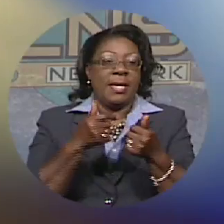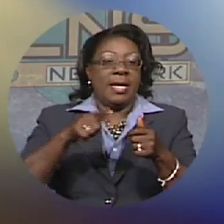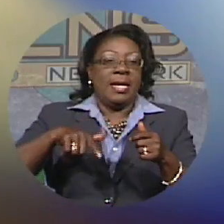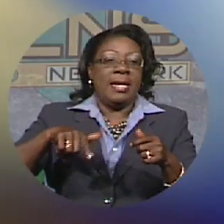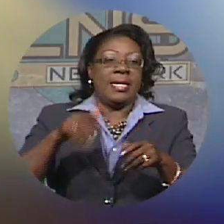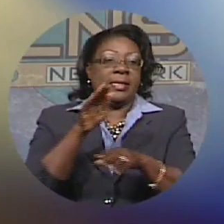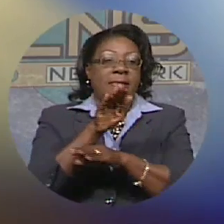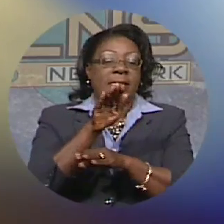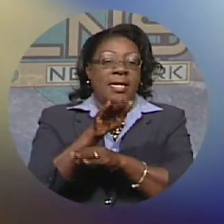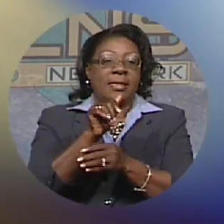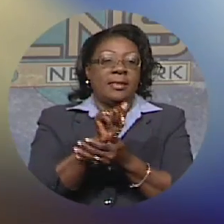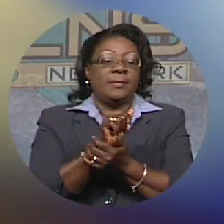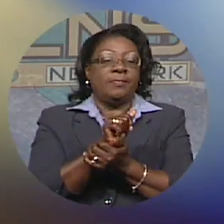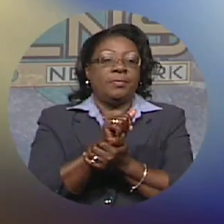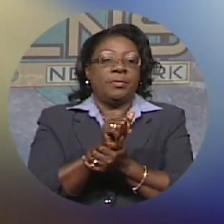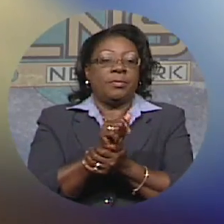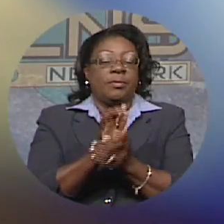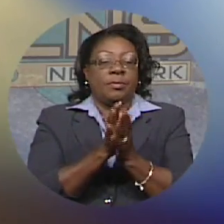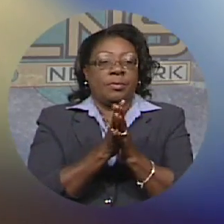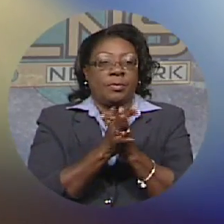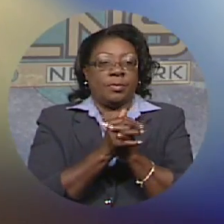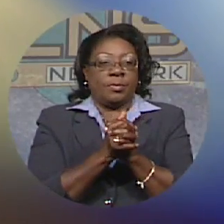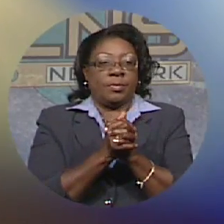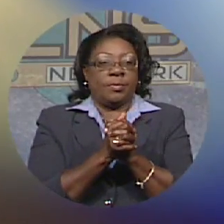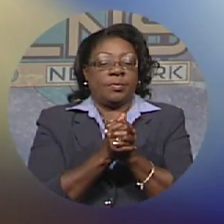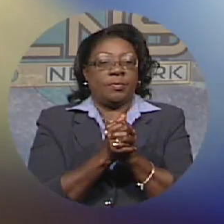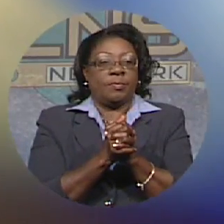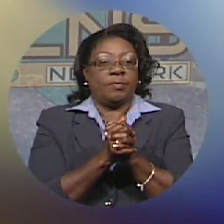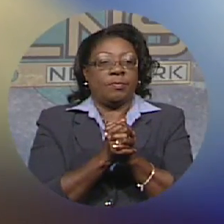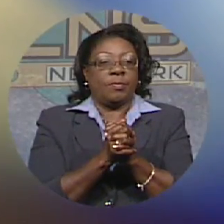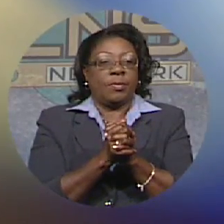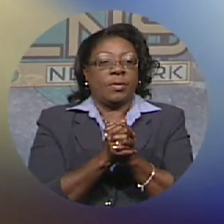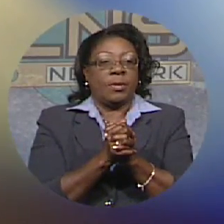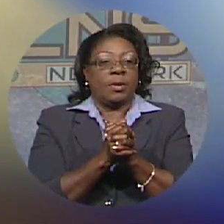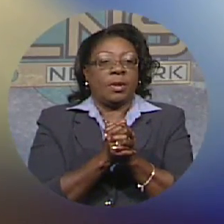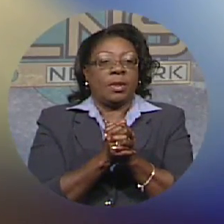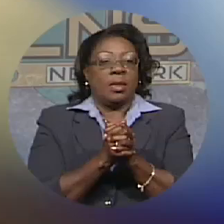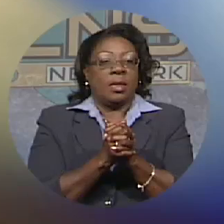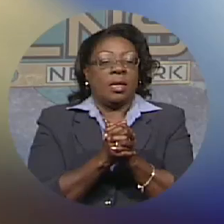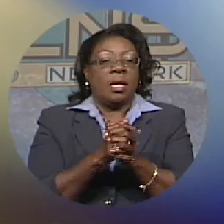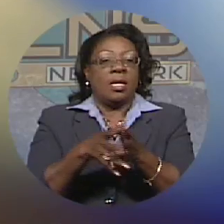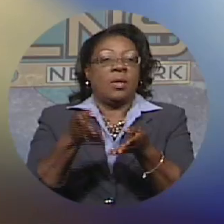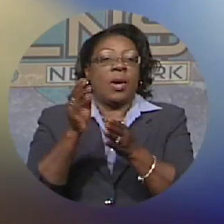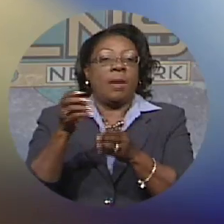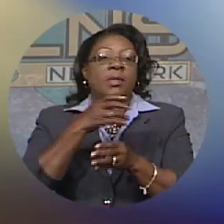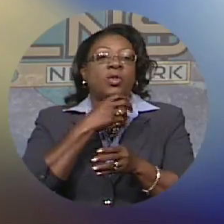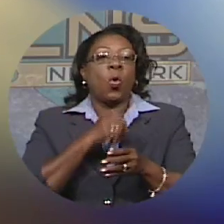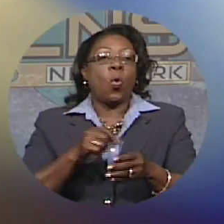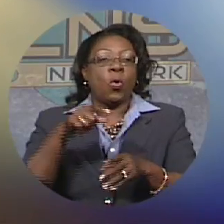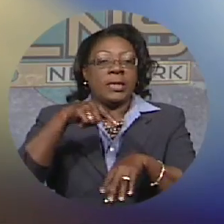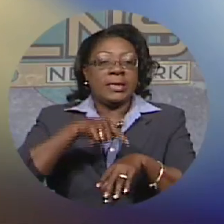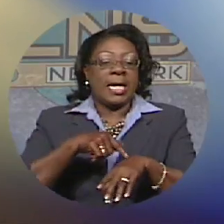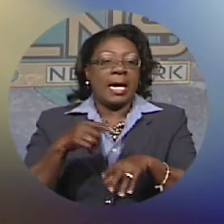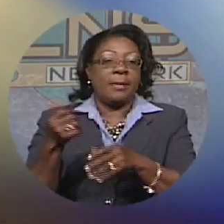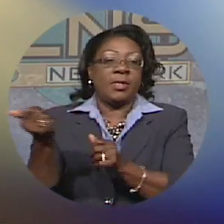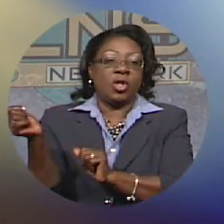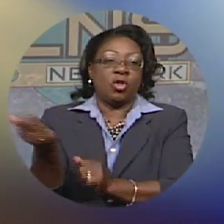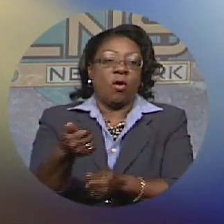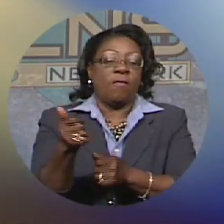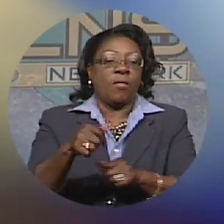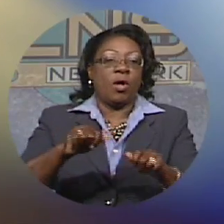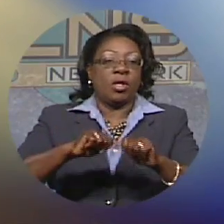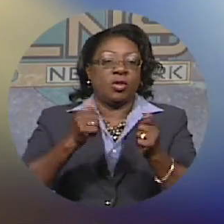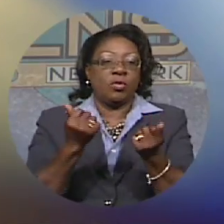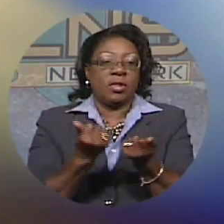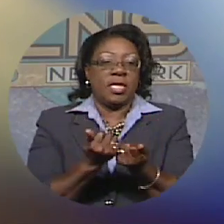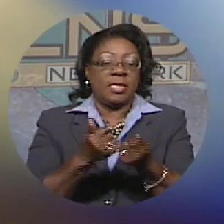followed by the Auburn Tigers and the Real Deal Shockers. Well, the Province Old-Timer Softball Association hosting a triple-header